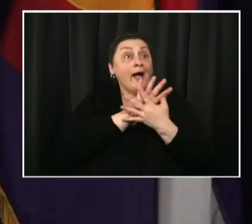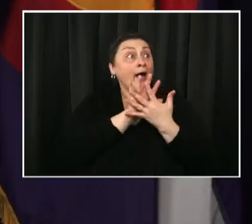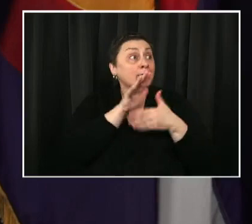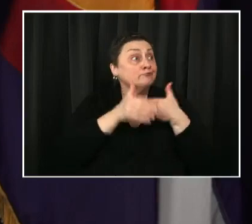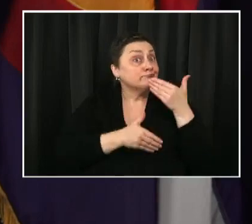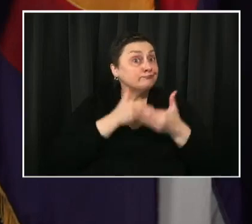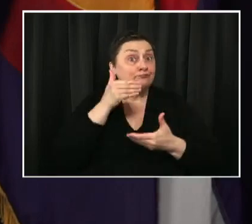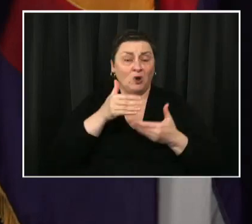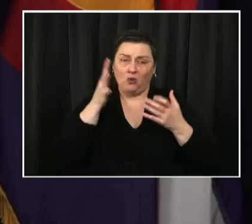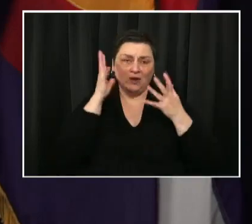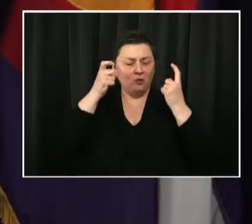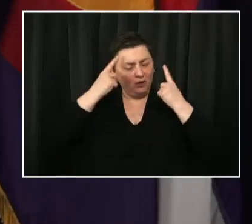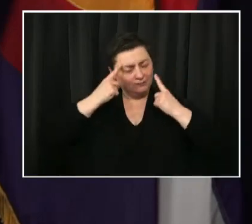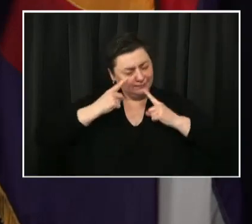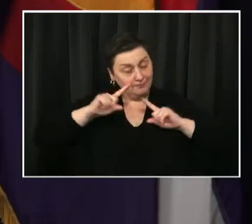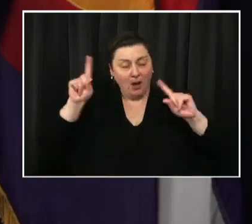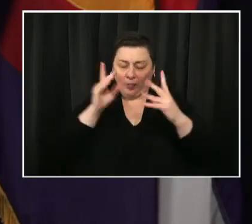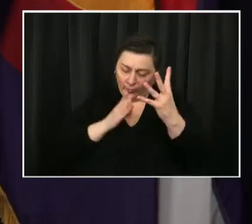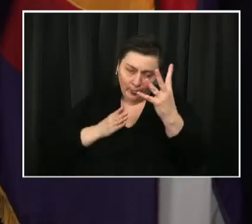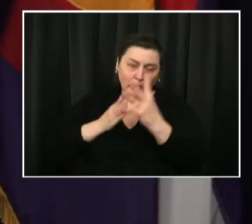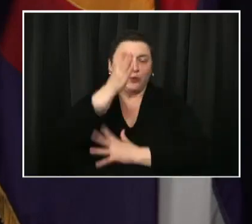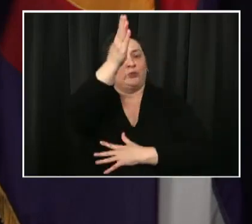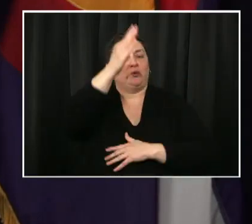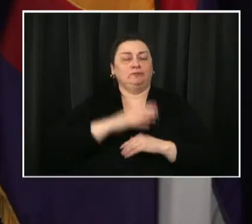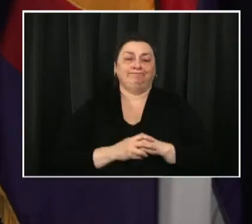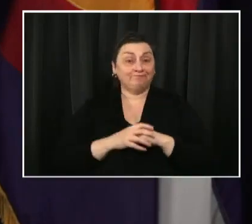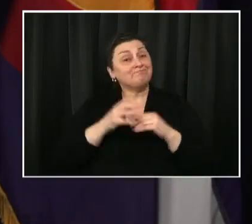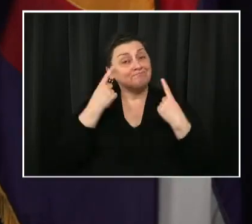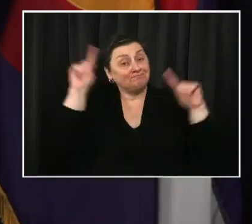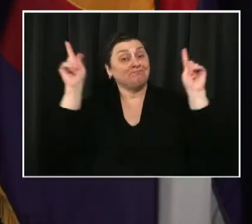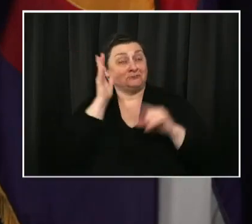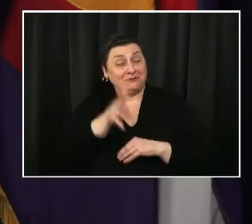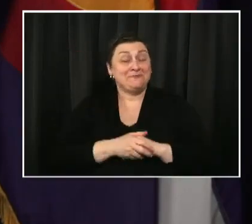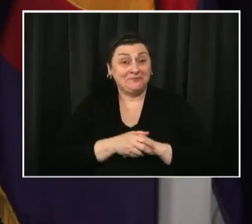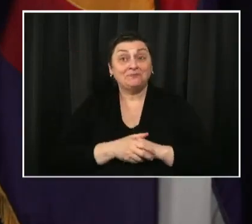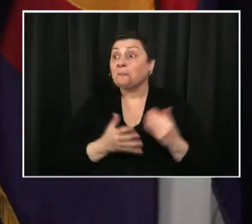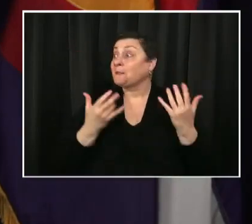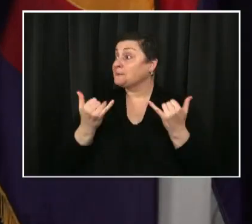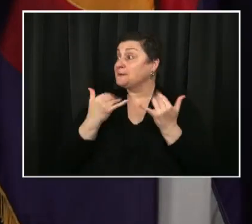move forward and build back stronger than ever. With that, happy to take some questions.